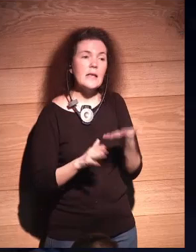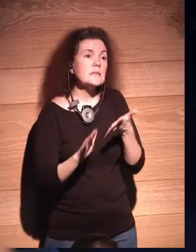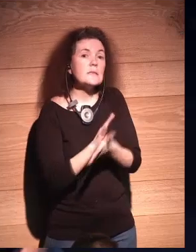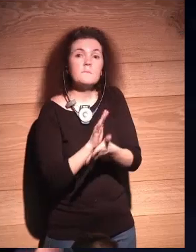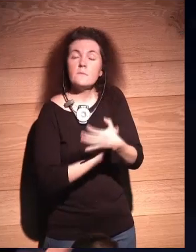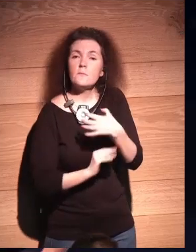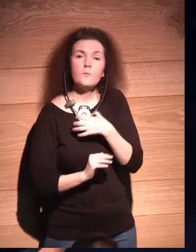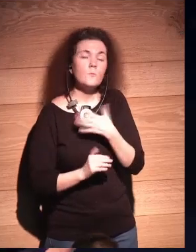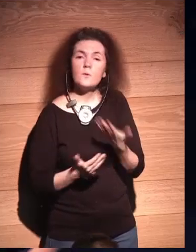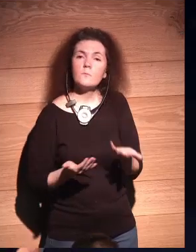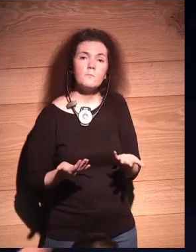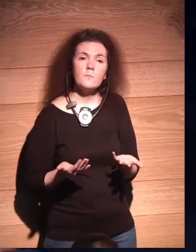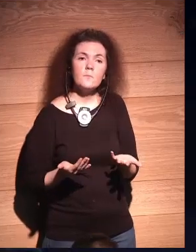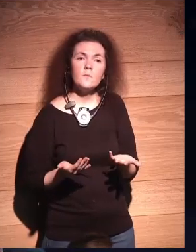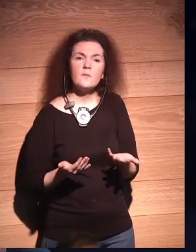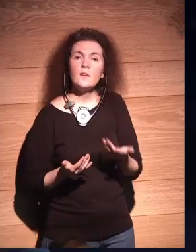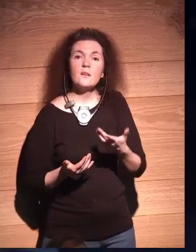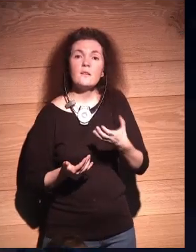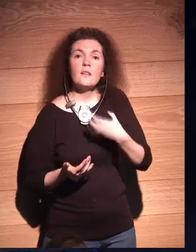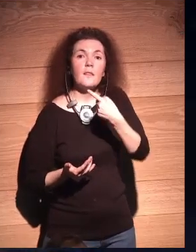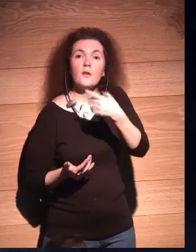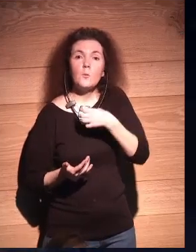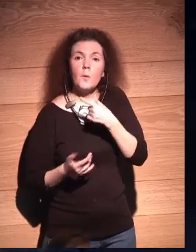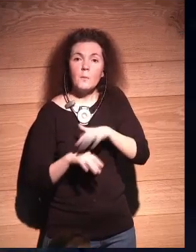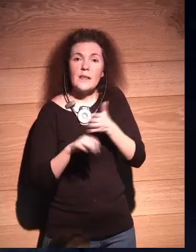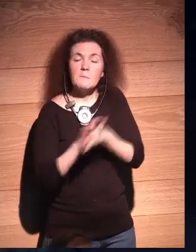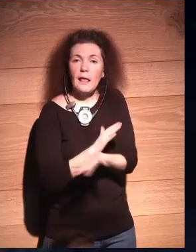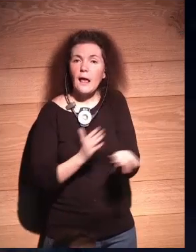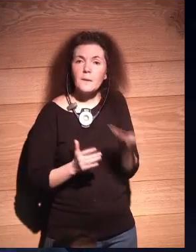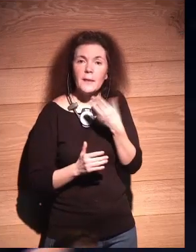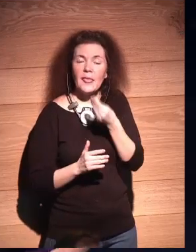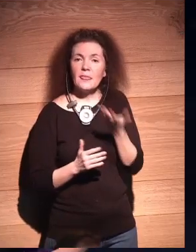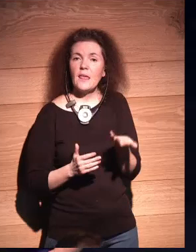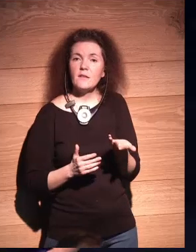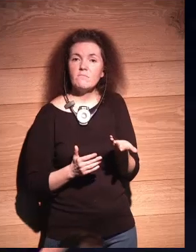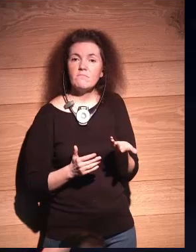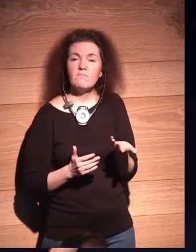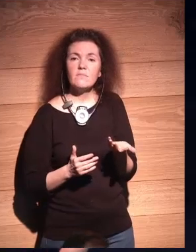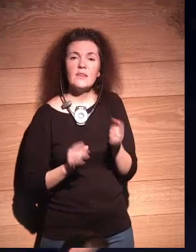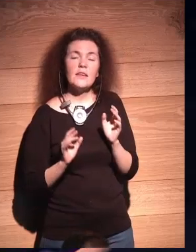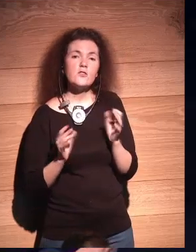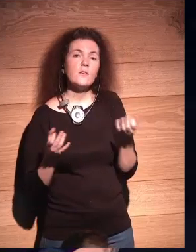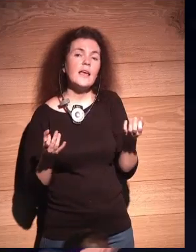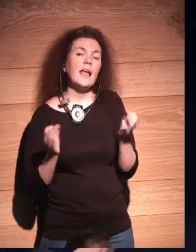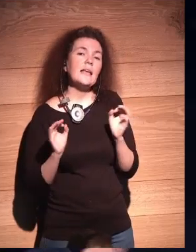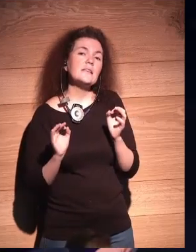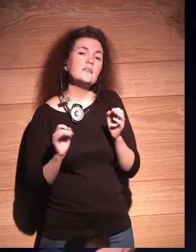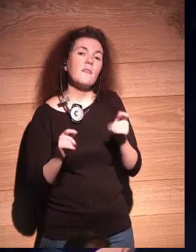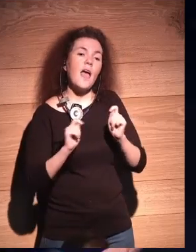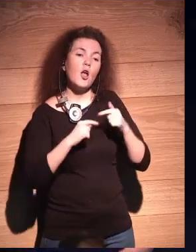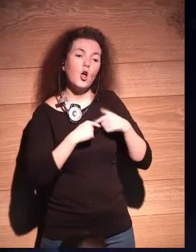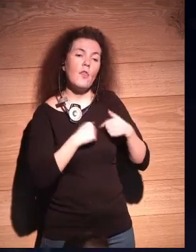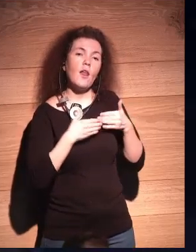I mean, what do you say to explain that? It's just something that opens your heart. You're just like, it's